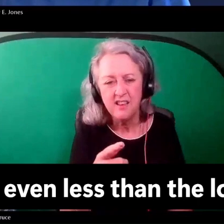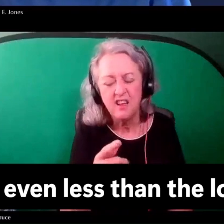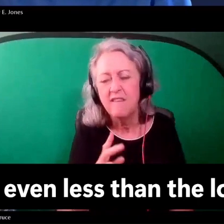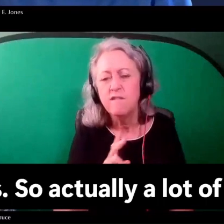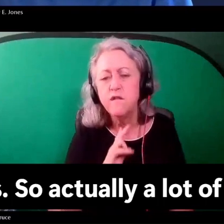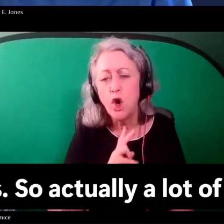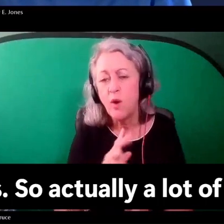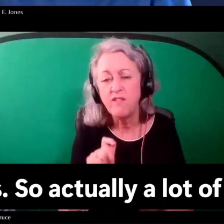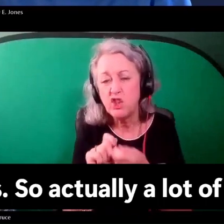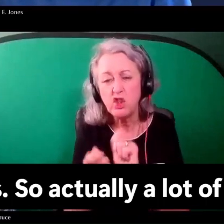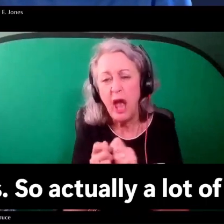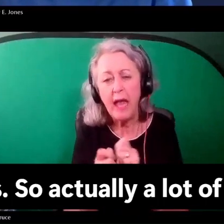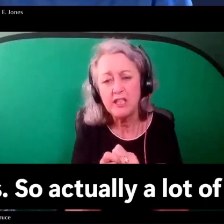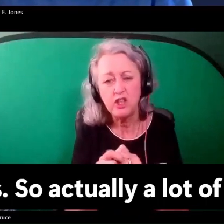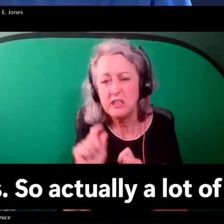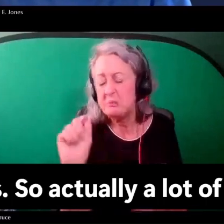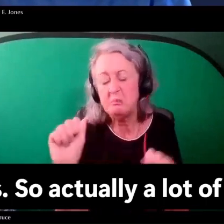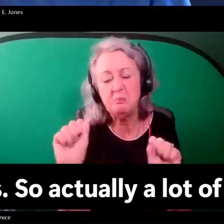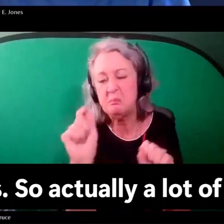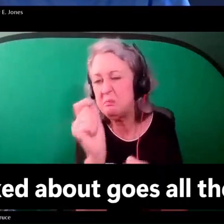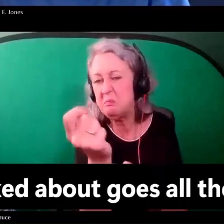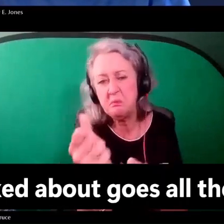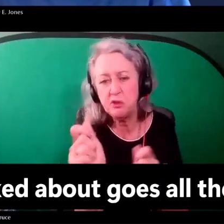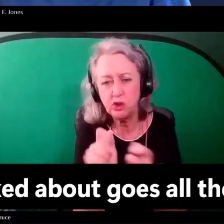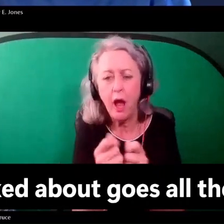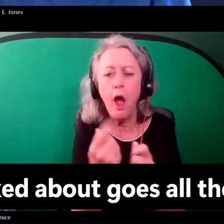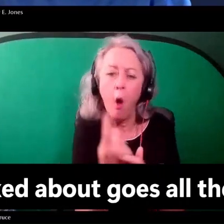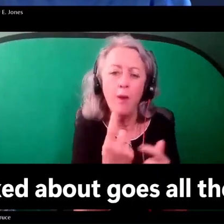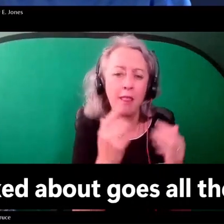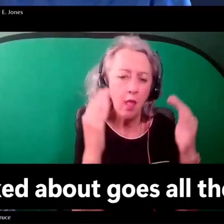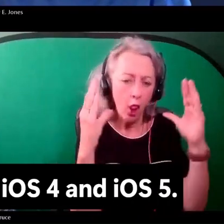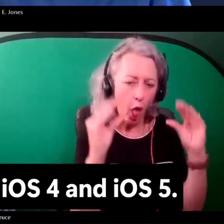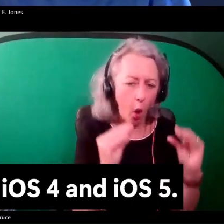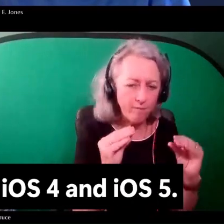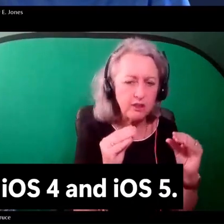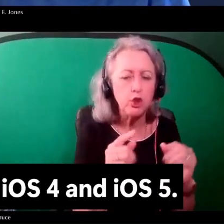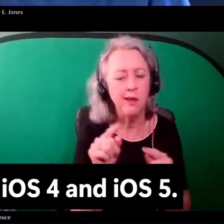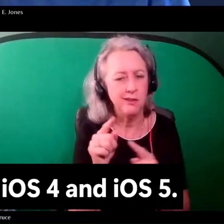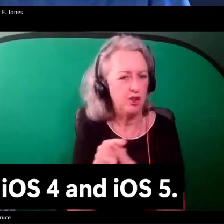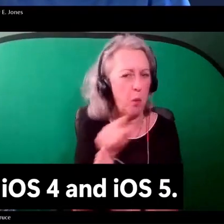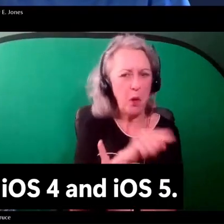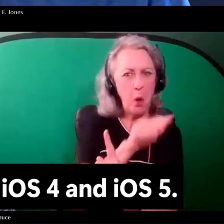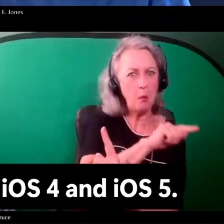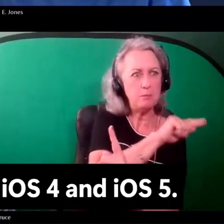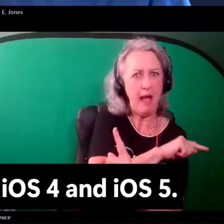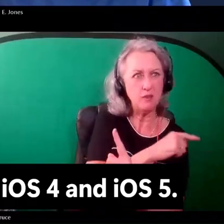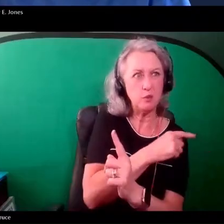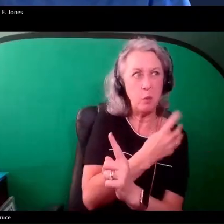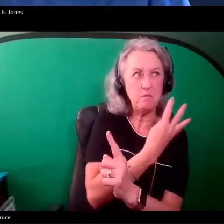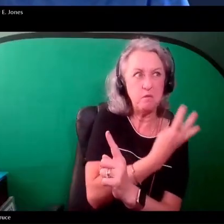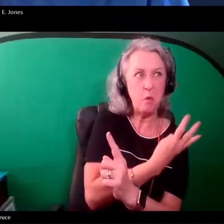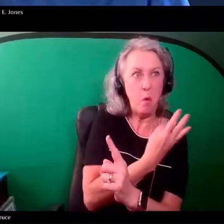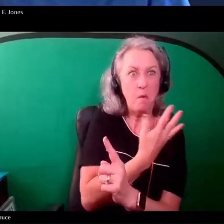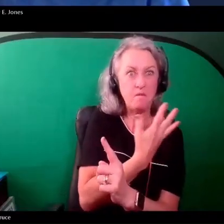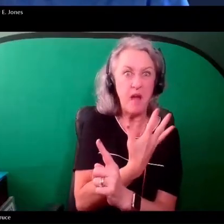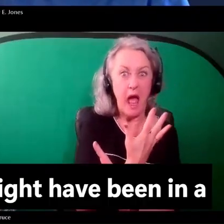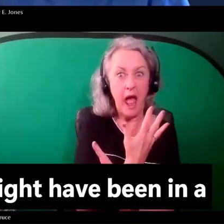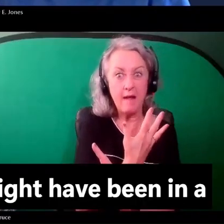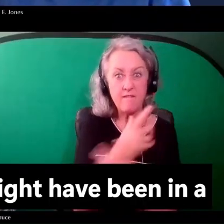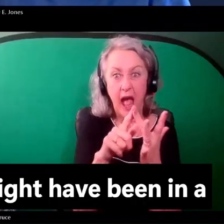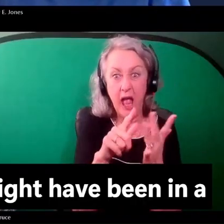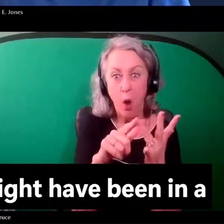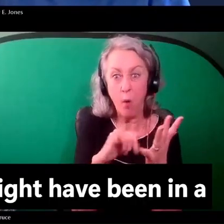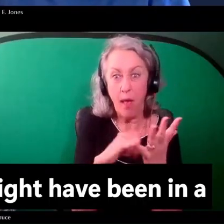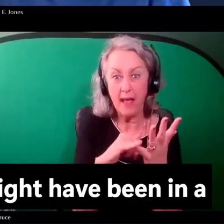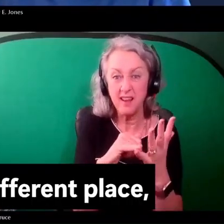less than the low vision stuff does. So actually, a lot of what I've just talked about goes all the way back to iOS 4 and iOS 5. You know, there's